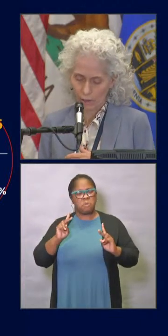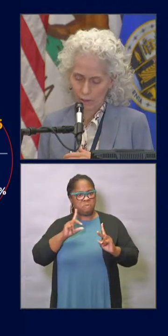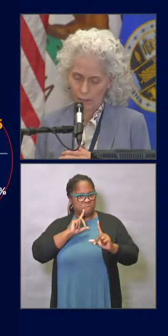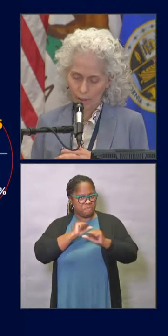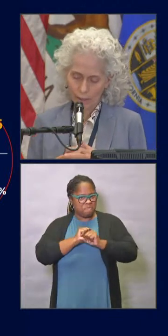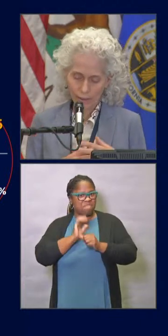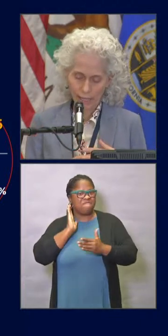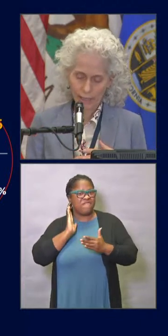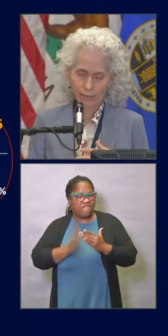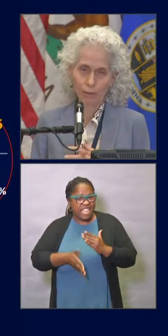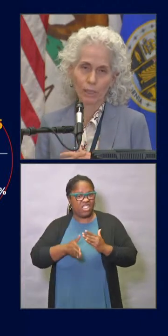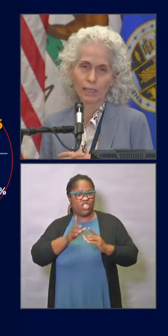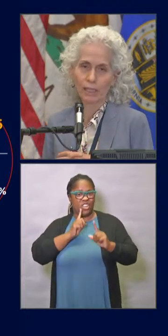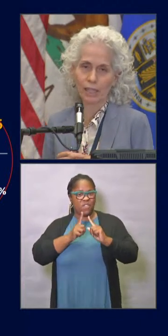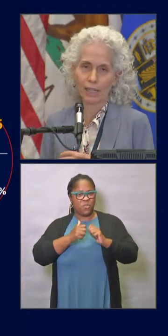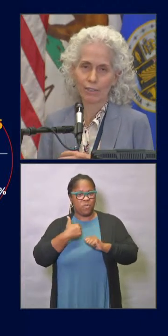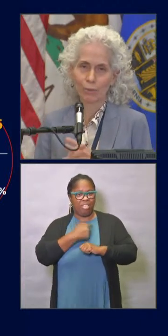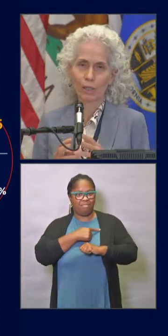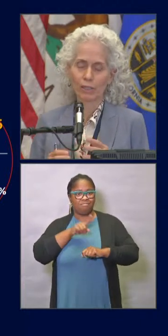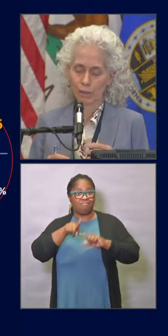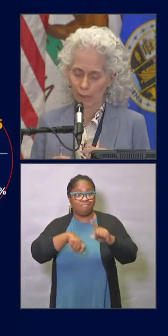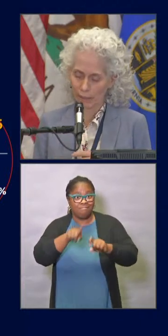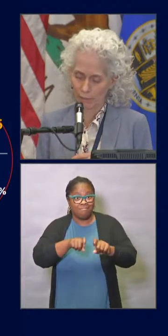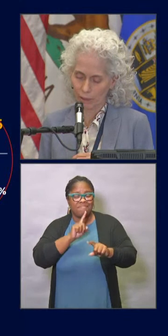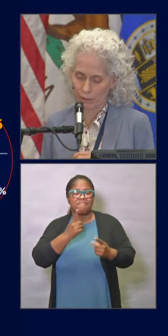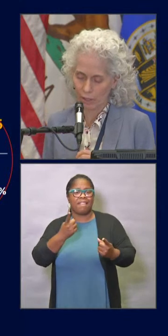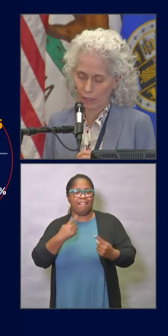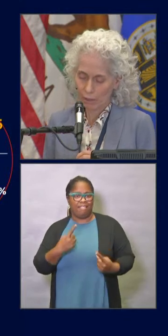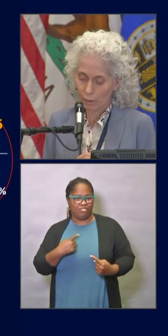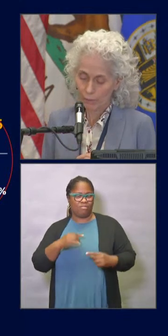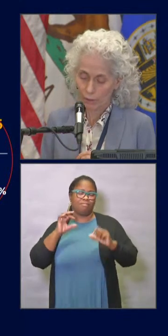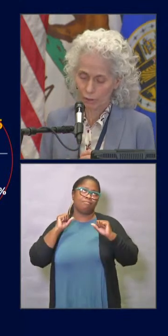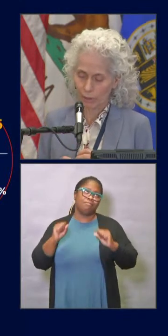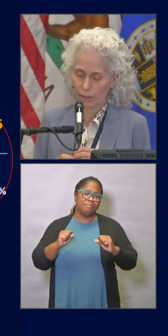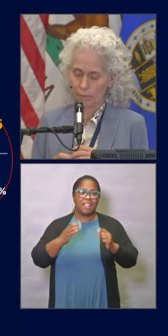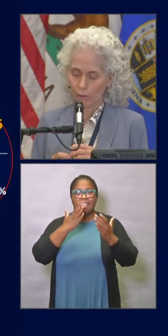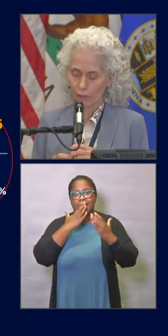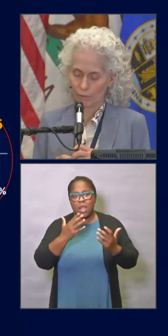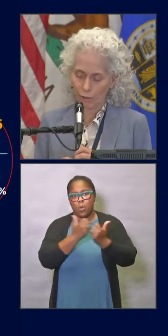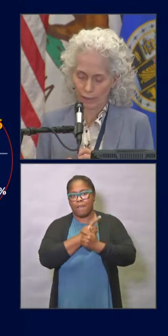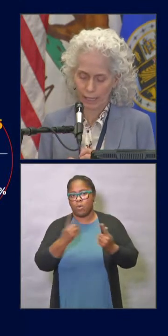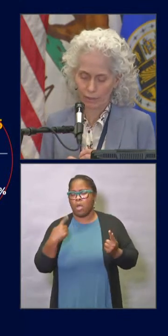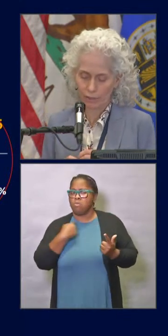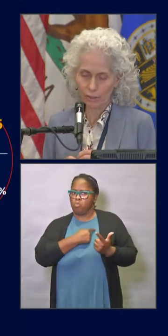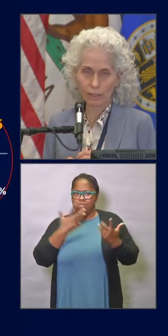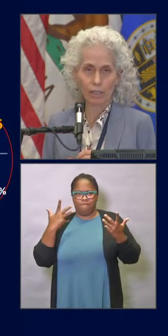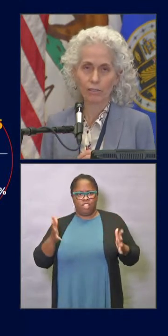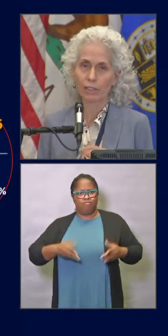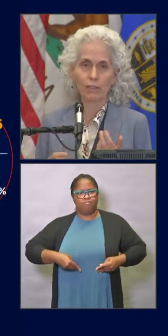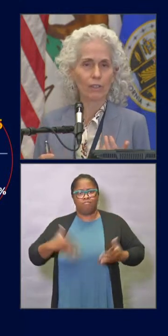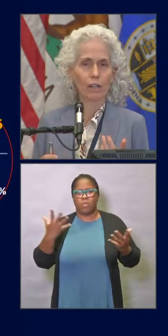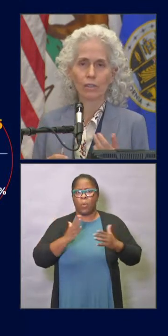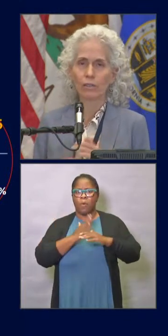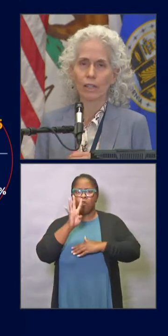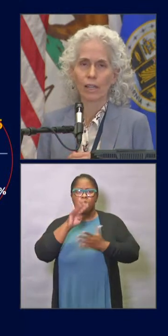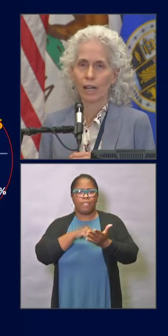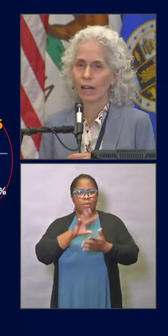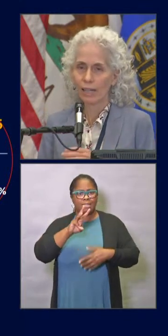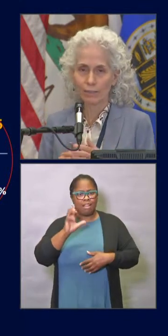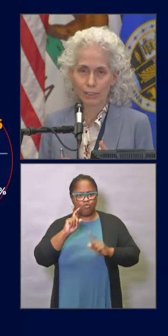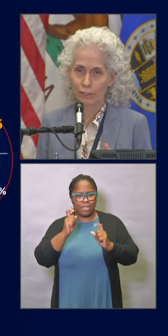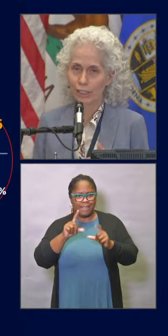us. So I want to thank everybody who's participating with us. We've distributed more than 4,600 gift